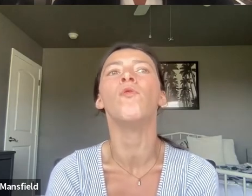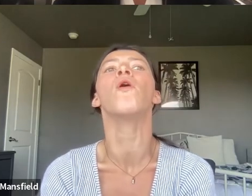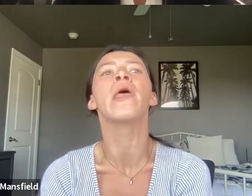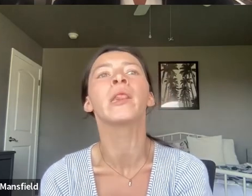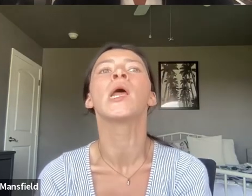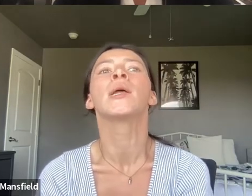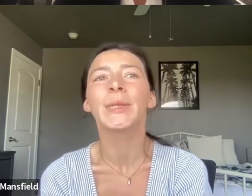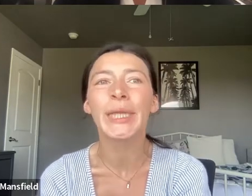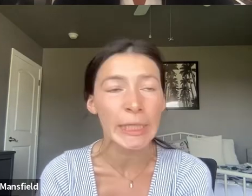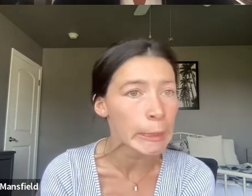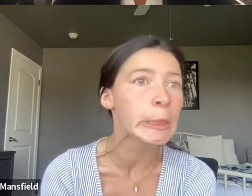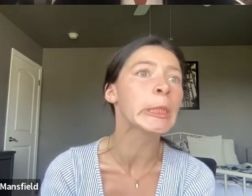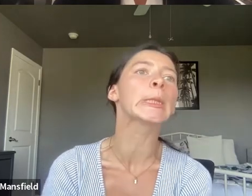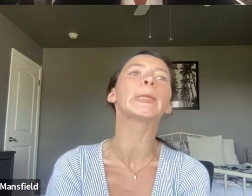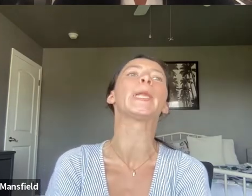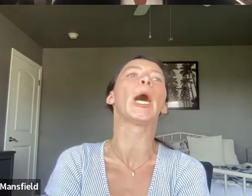experiences with